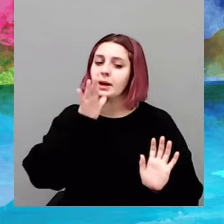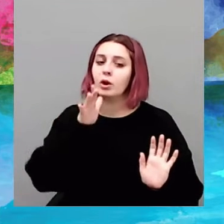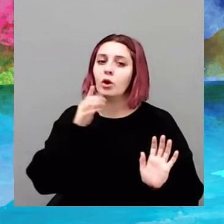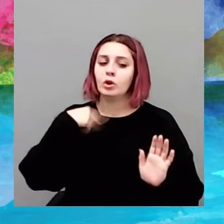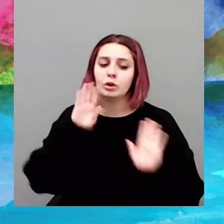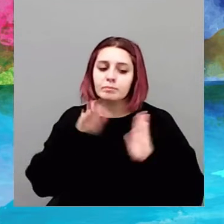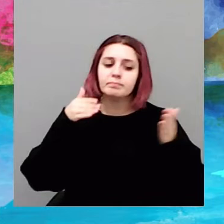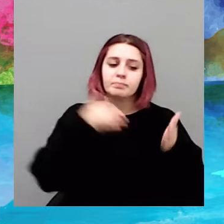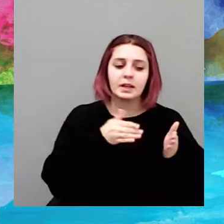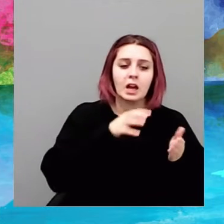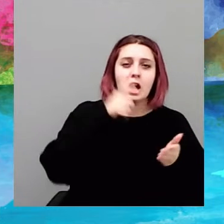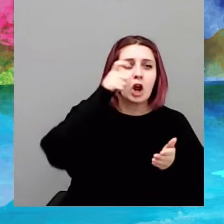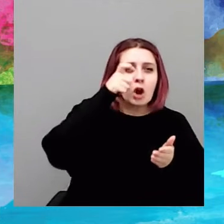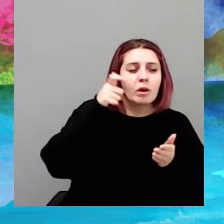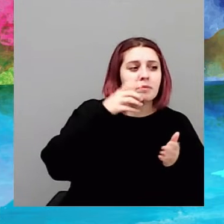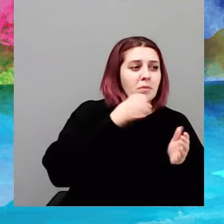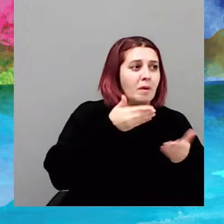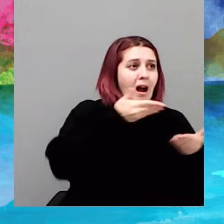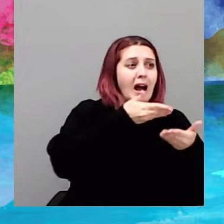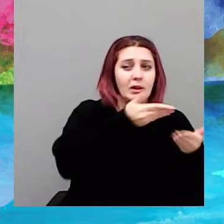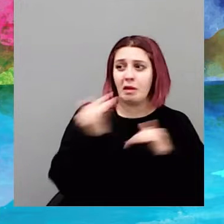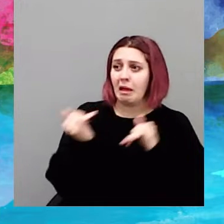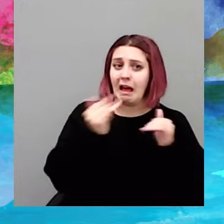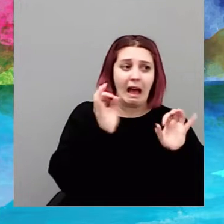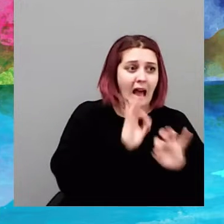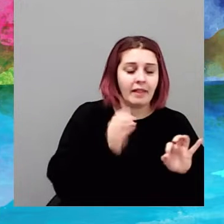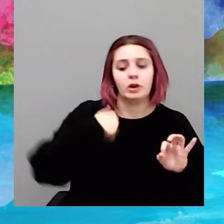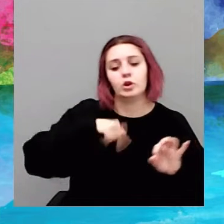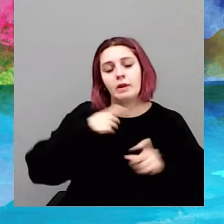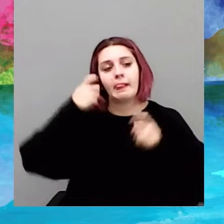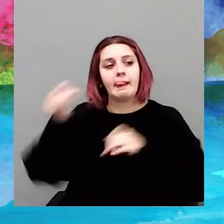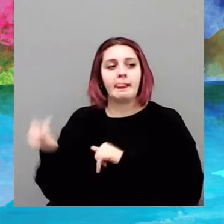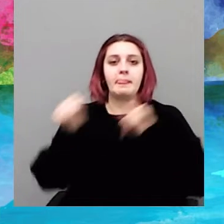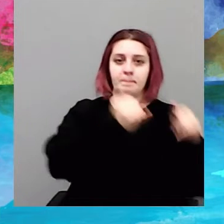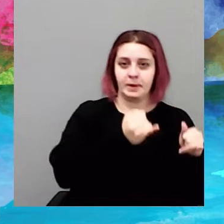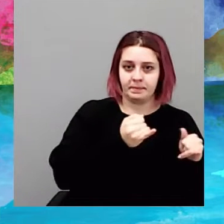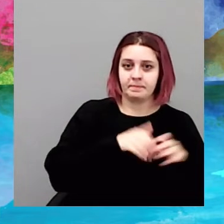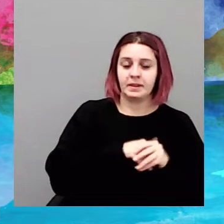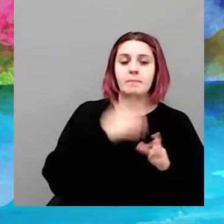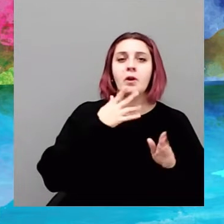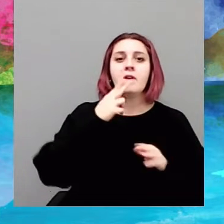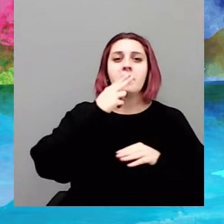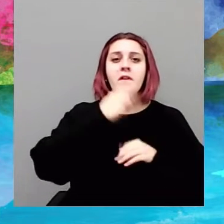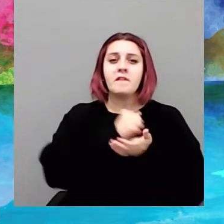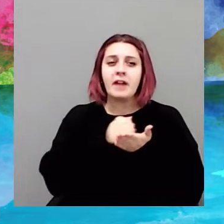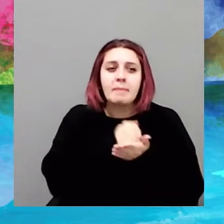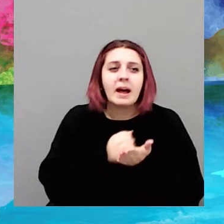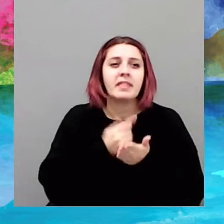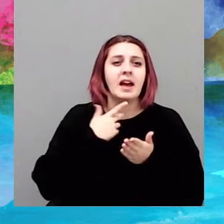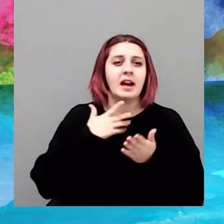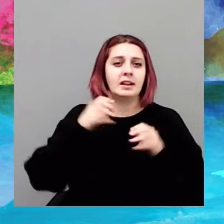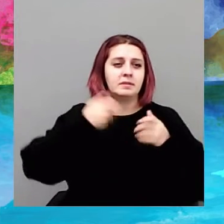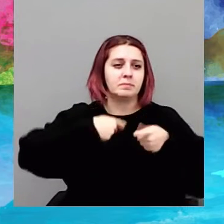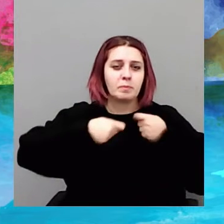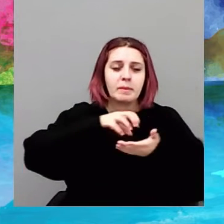we can see here, these shields that health workers are using. So we try